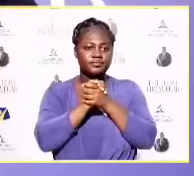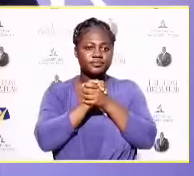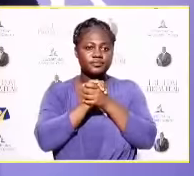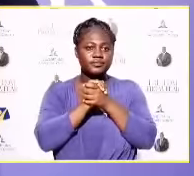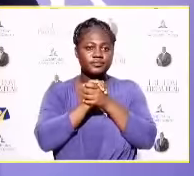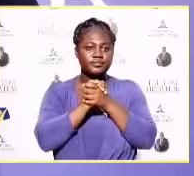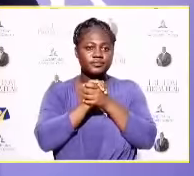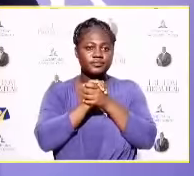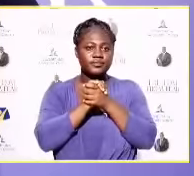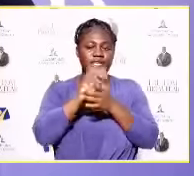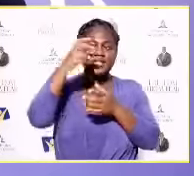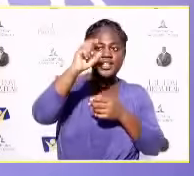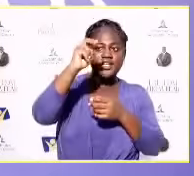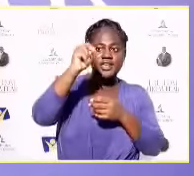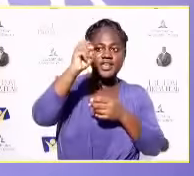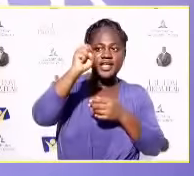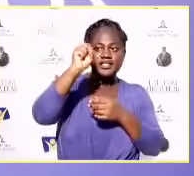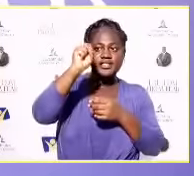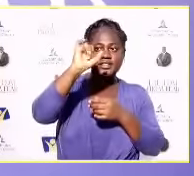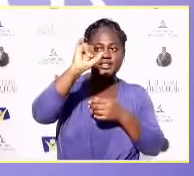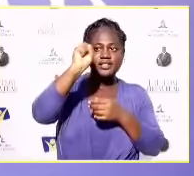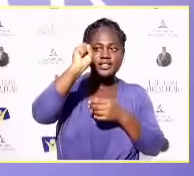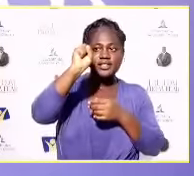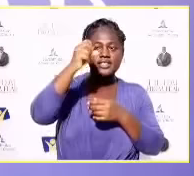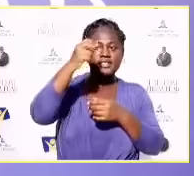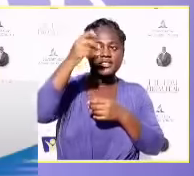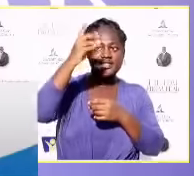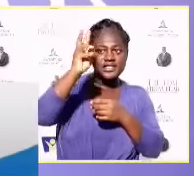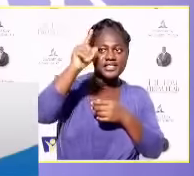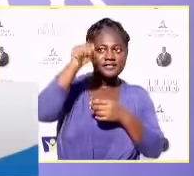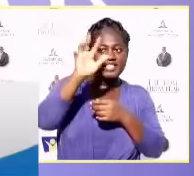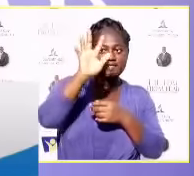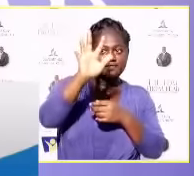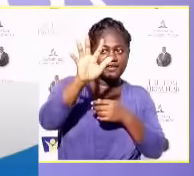Genesis 6, verse 5. You just said correctly.